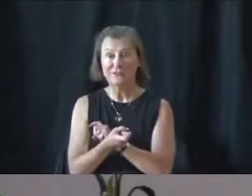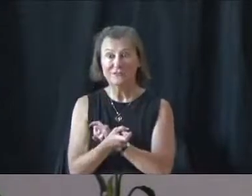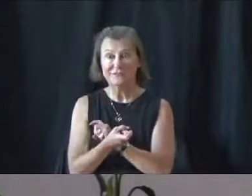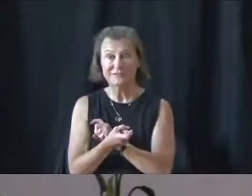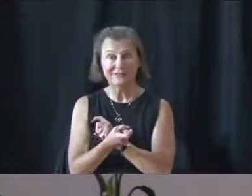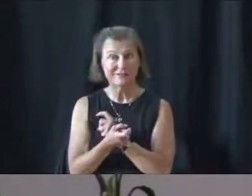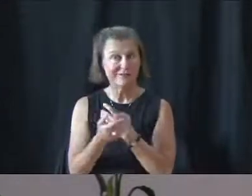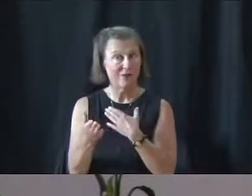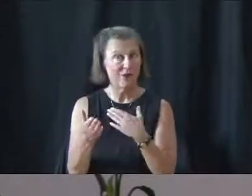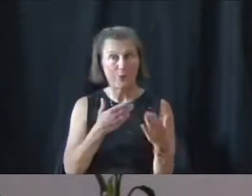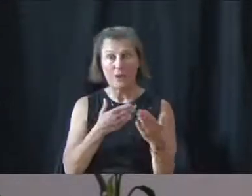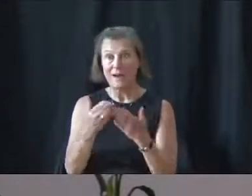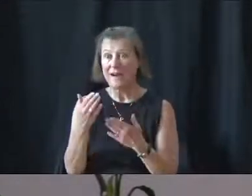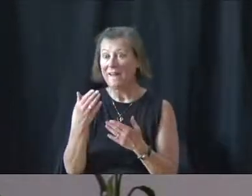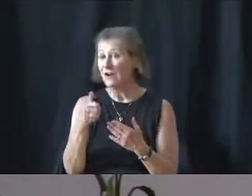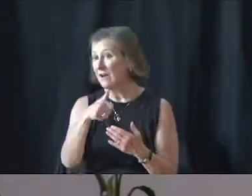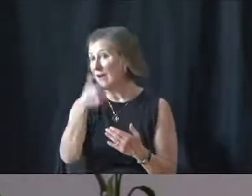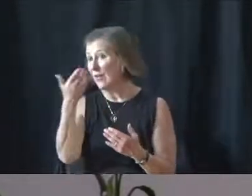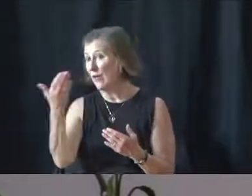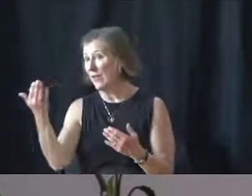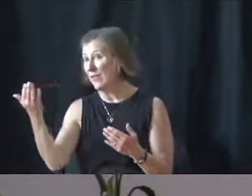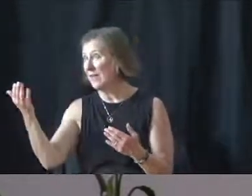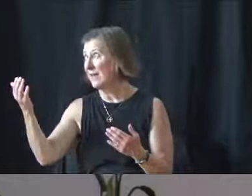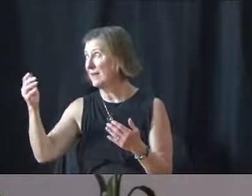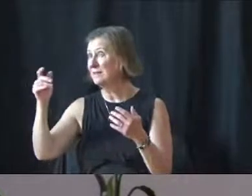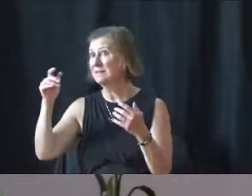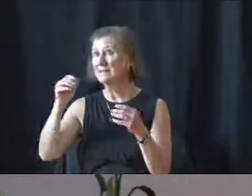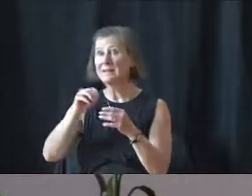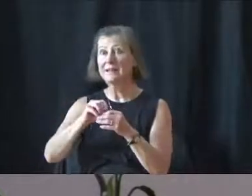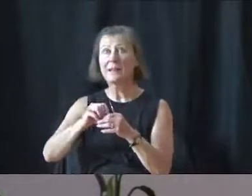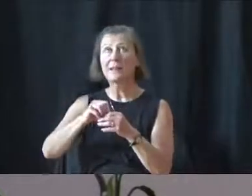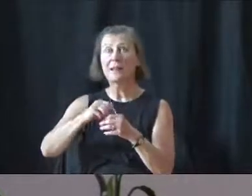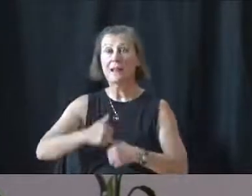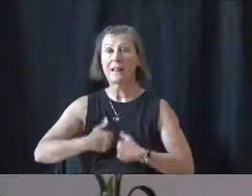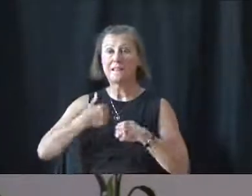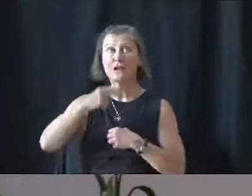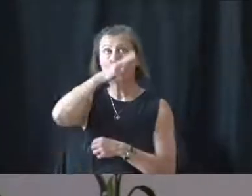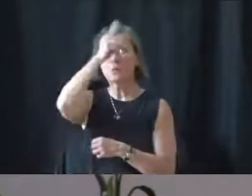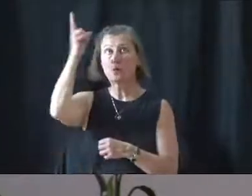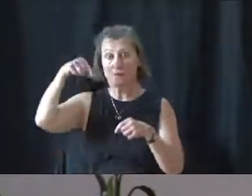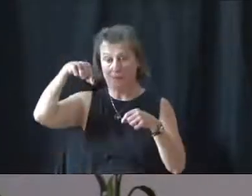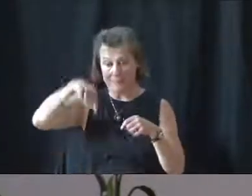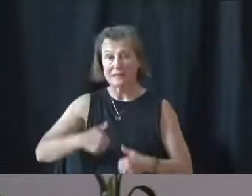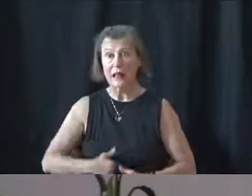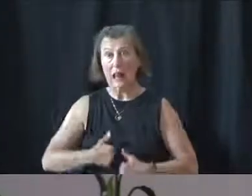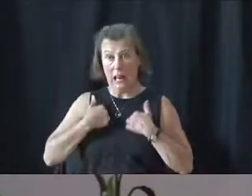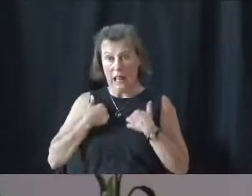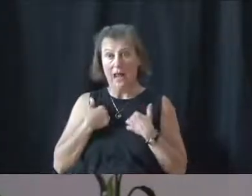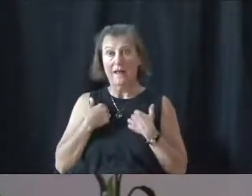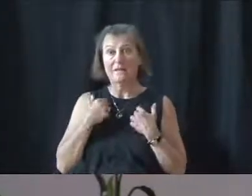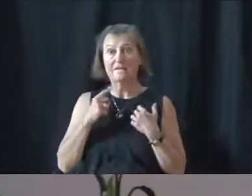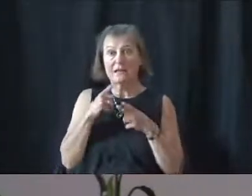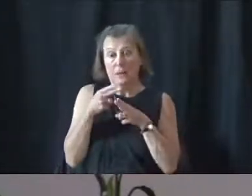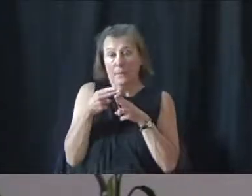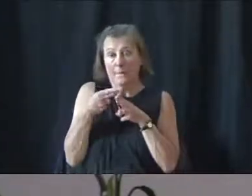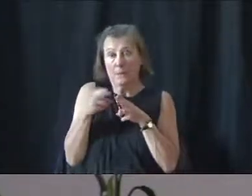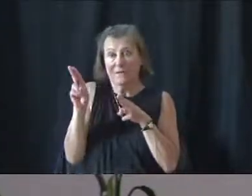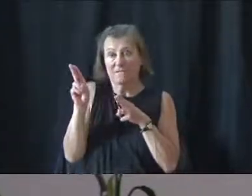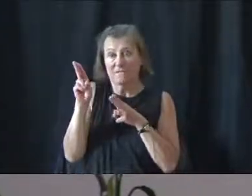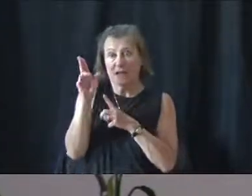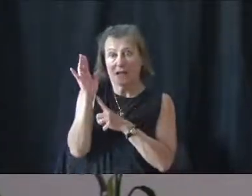Whatever else there might be in the great mystery of the living universe, this life is a brief